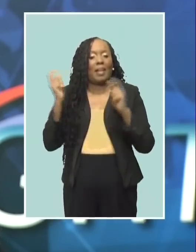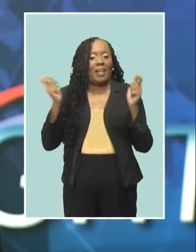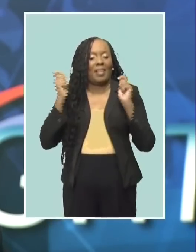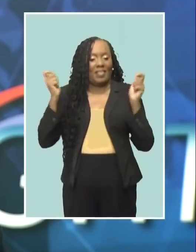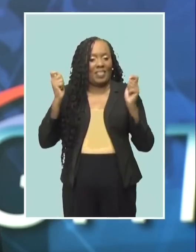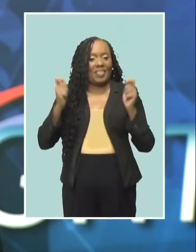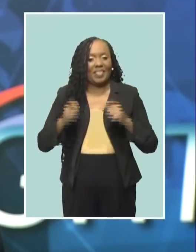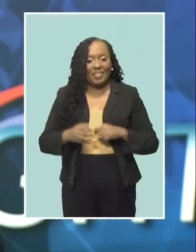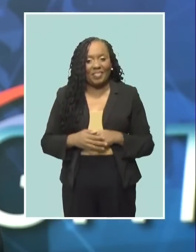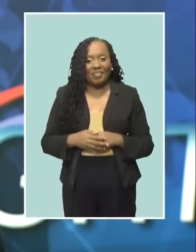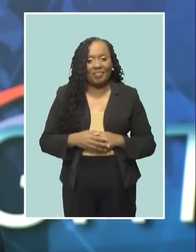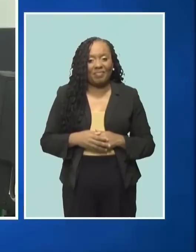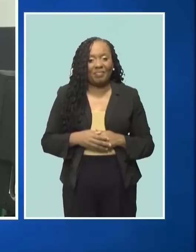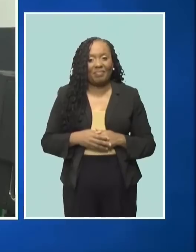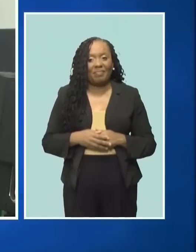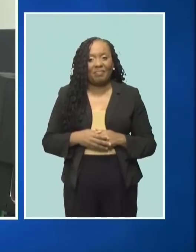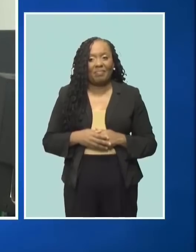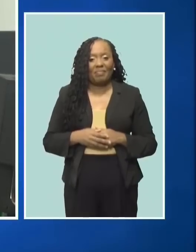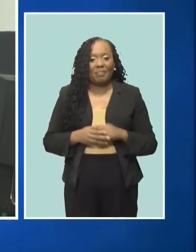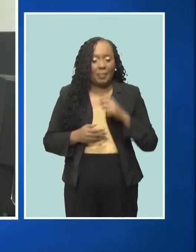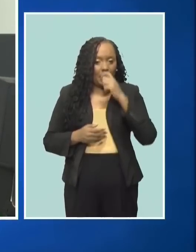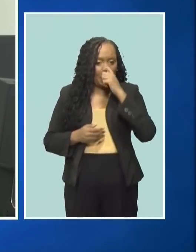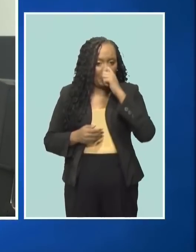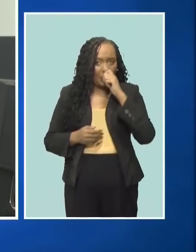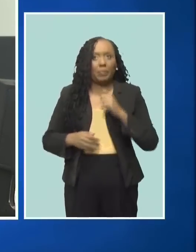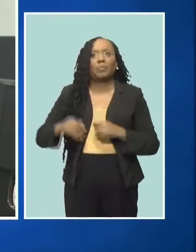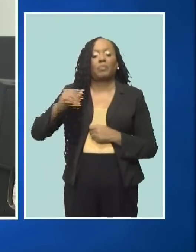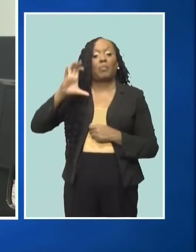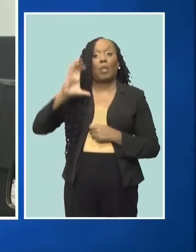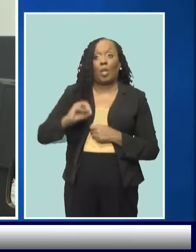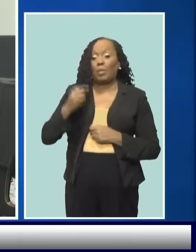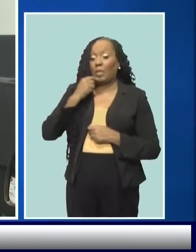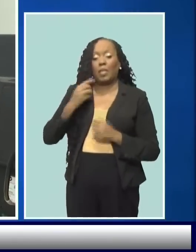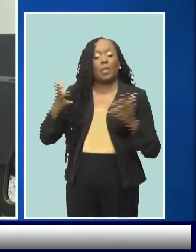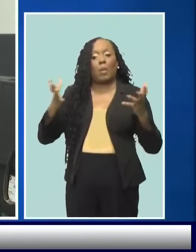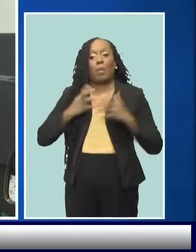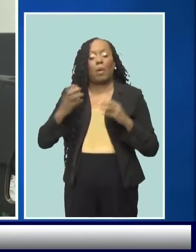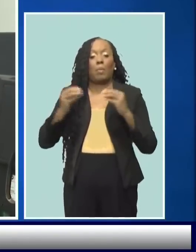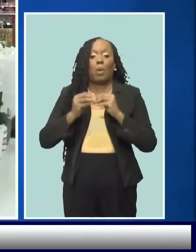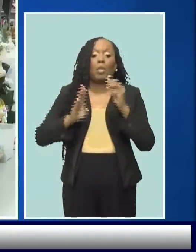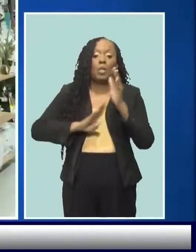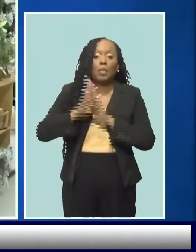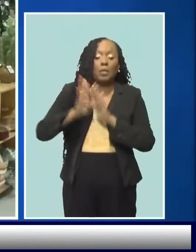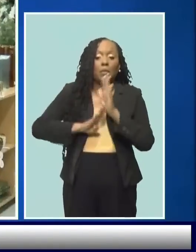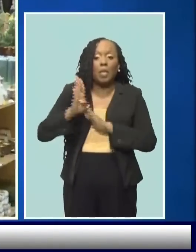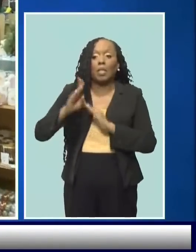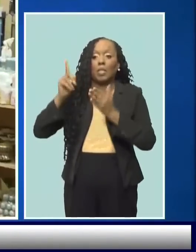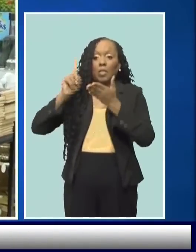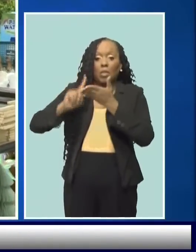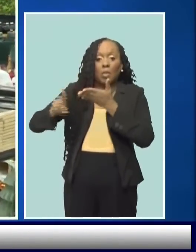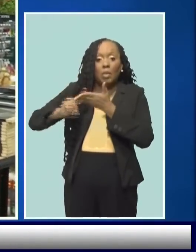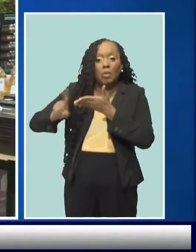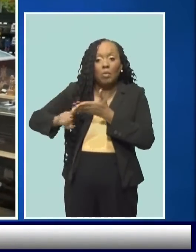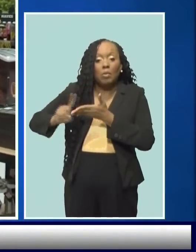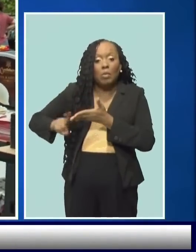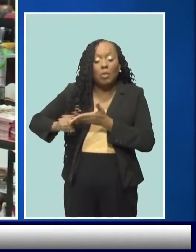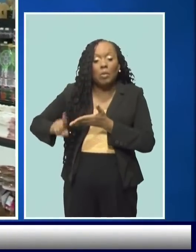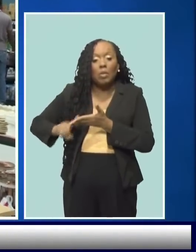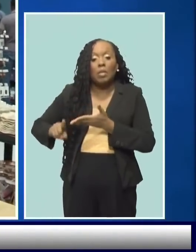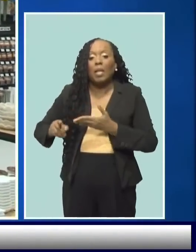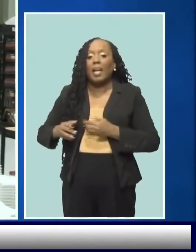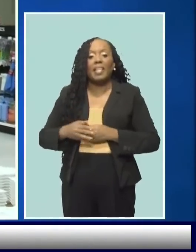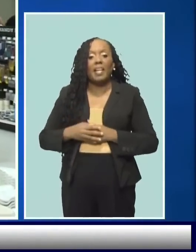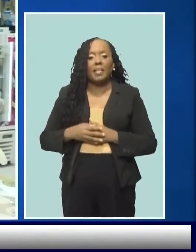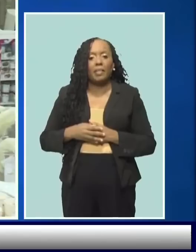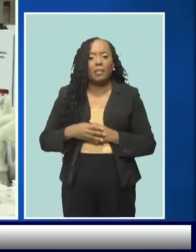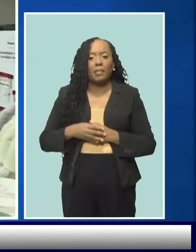story. The company official says they were looking for further development, and after much research, it was discovered that Barbados offered